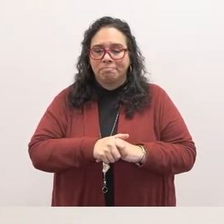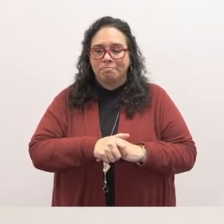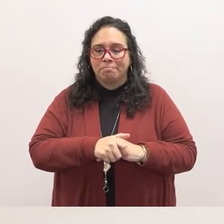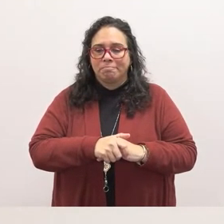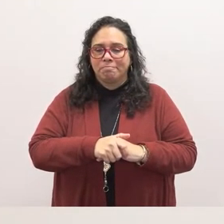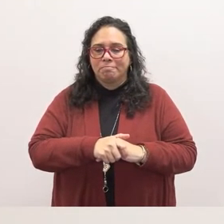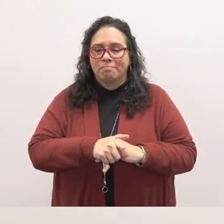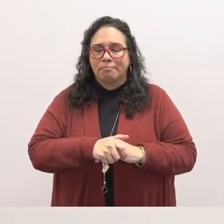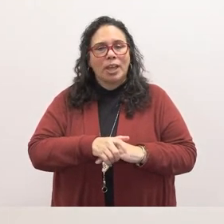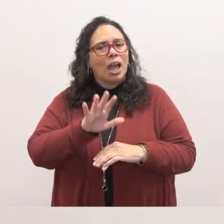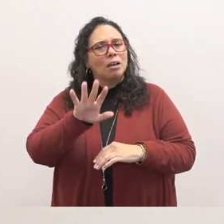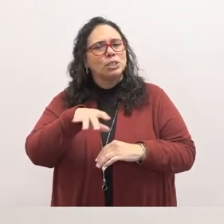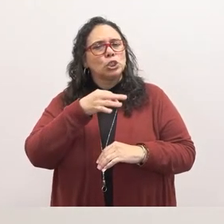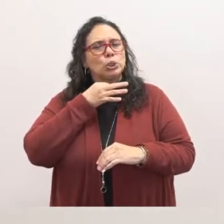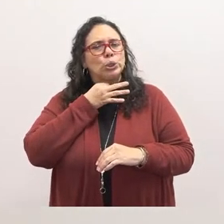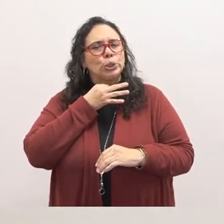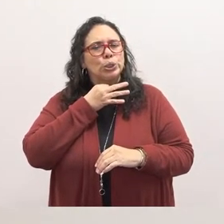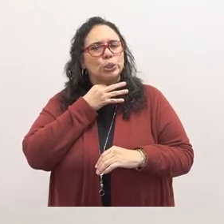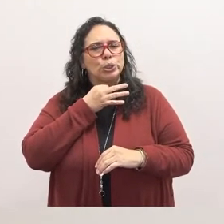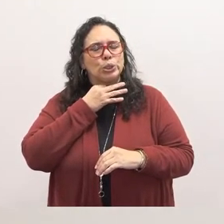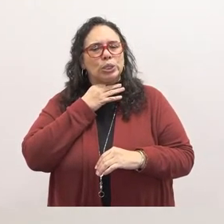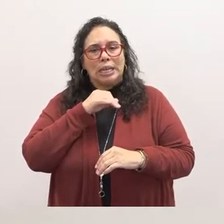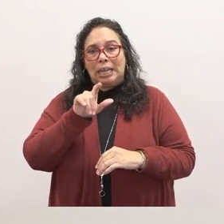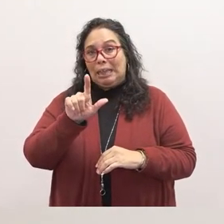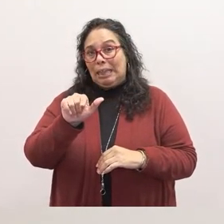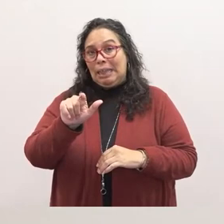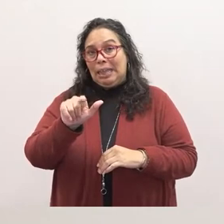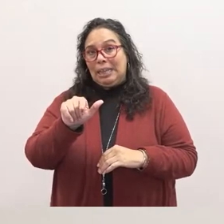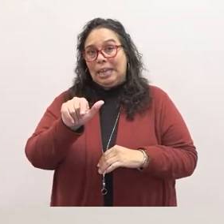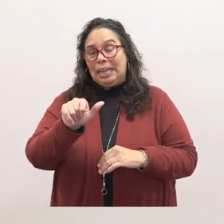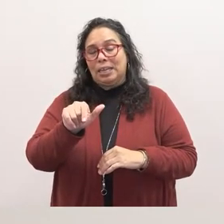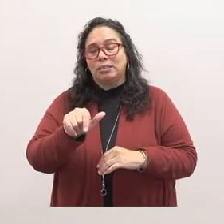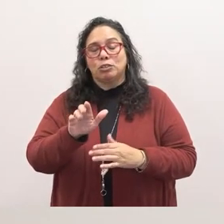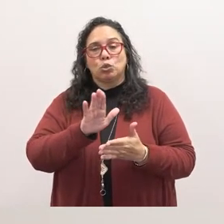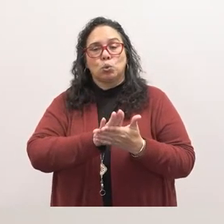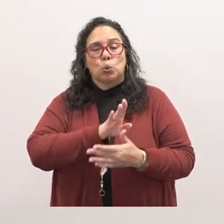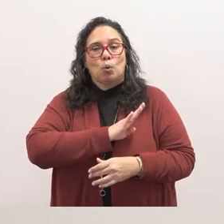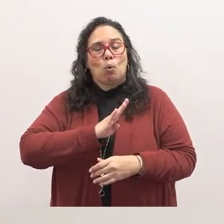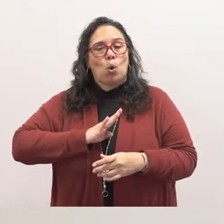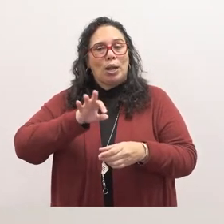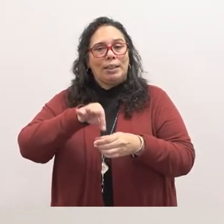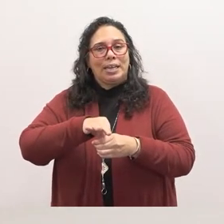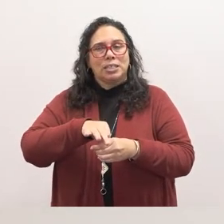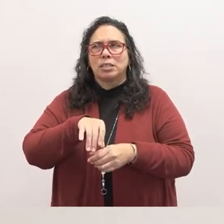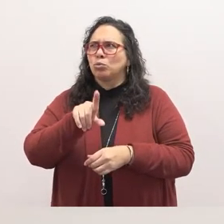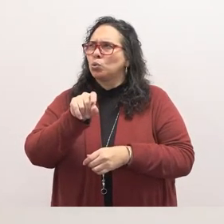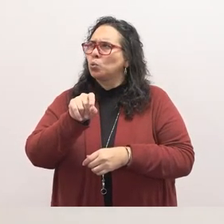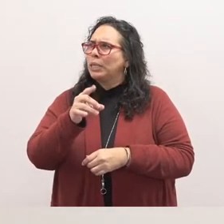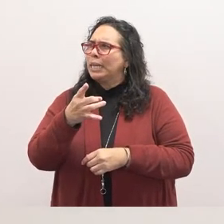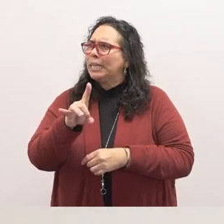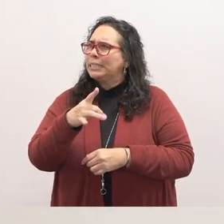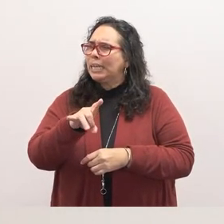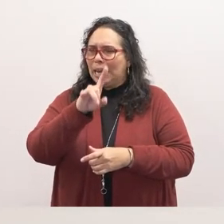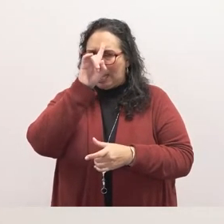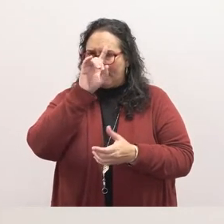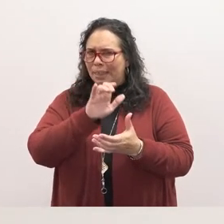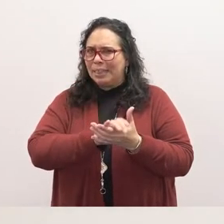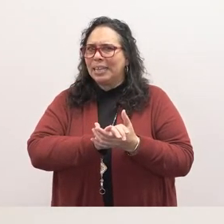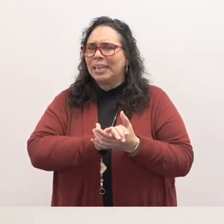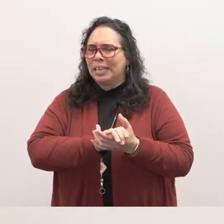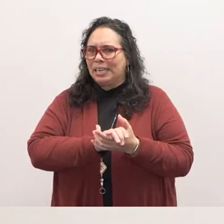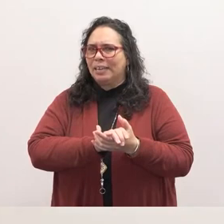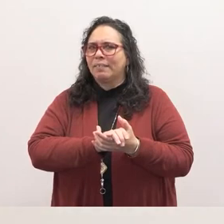Okay. So I'm curious, in Los Angeles for the school board elections in 2018, I believe for two seats,